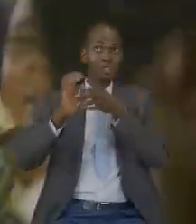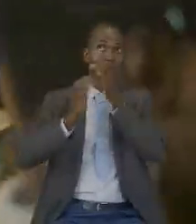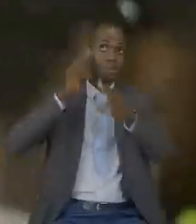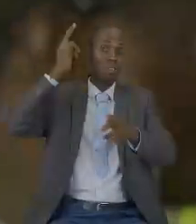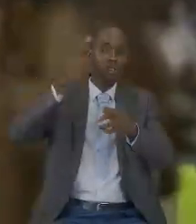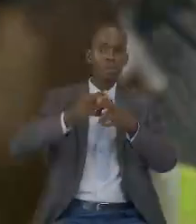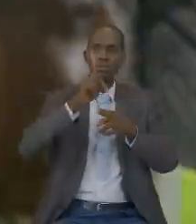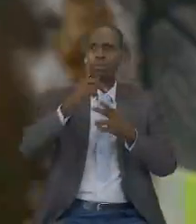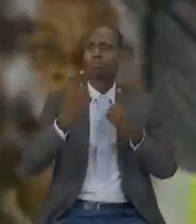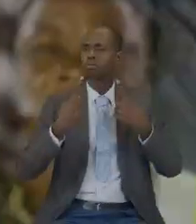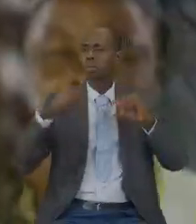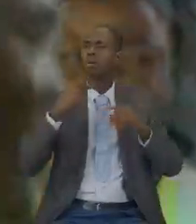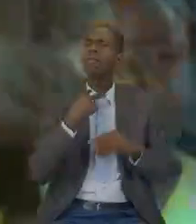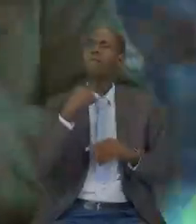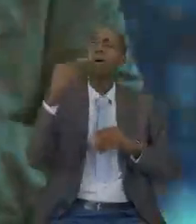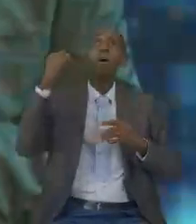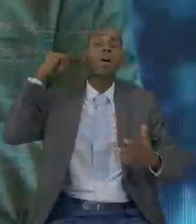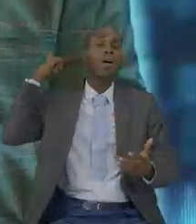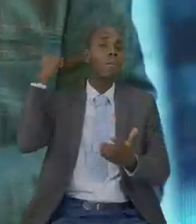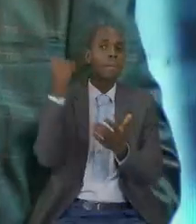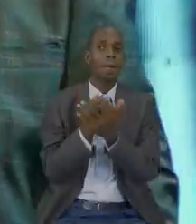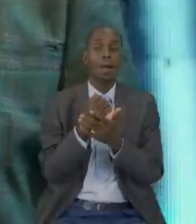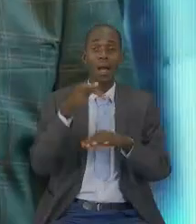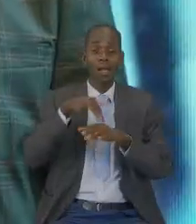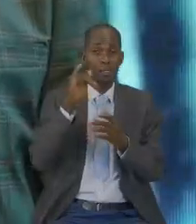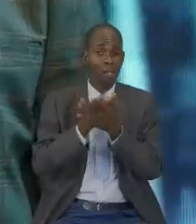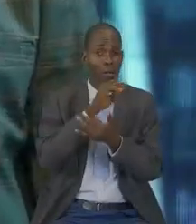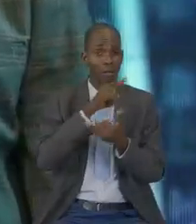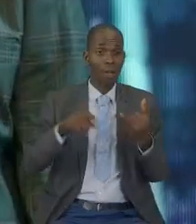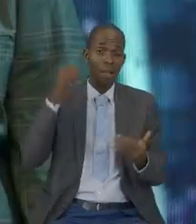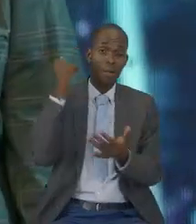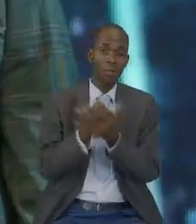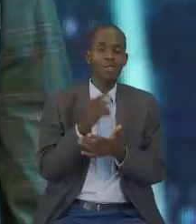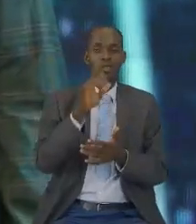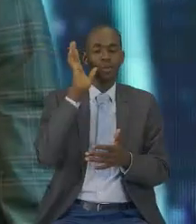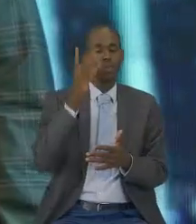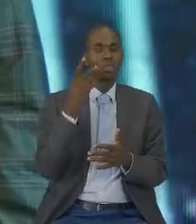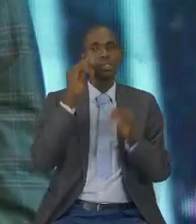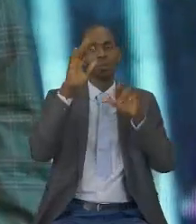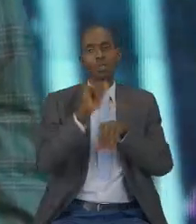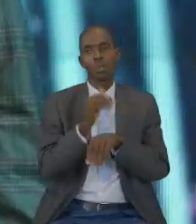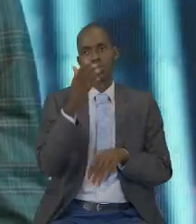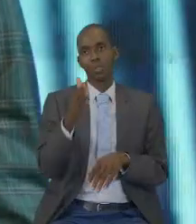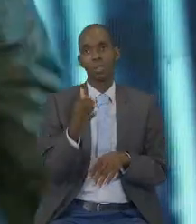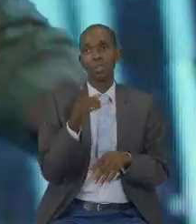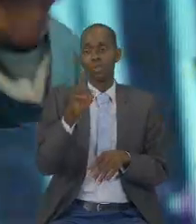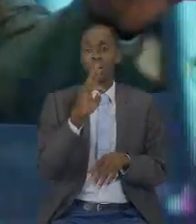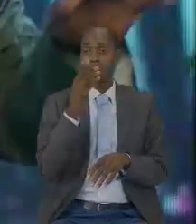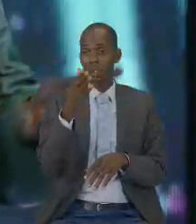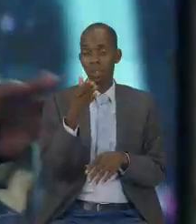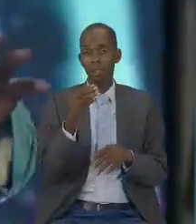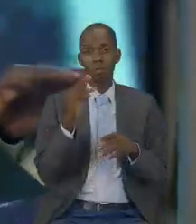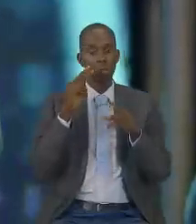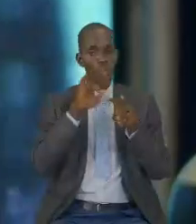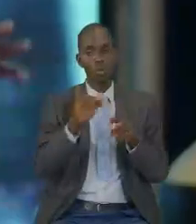now. Heaven is ready for you. Raise up the hand. Online, do the same thing. Your miracle is coming. Any